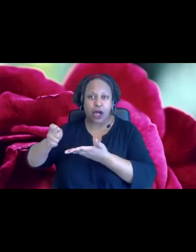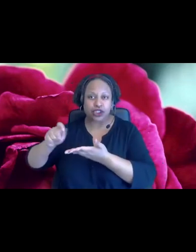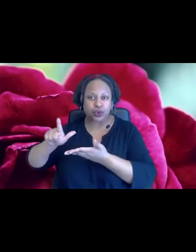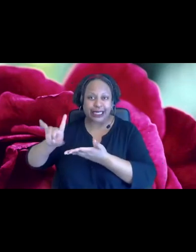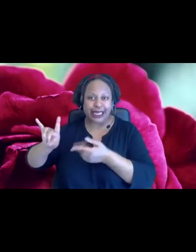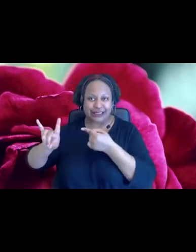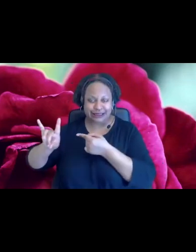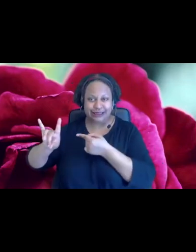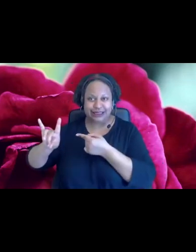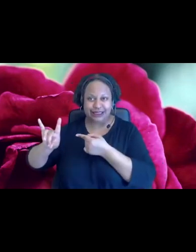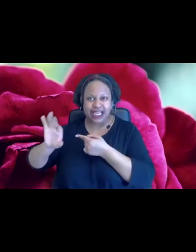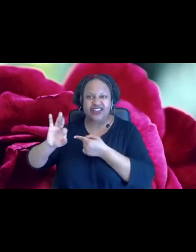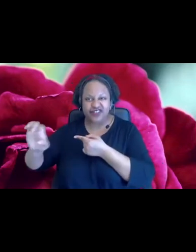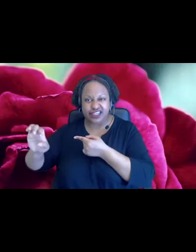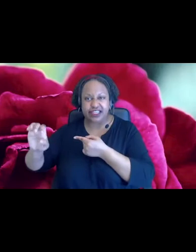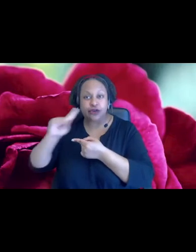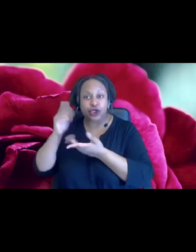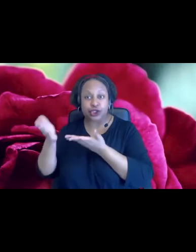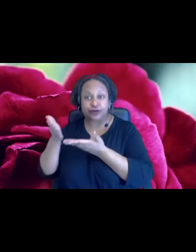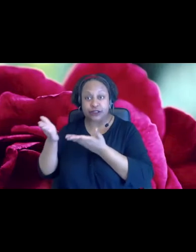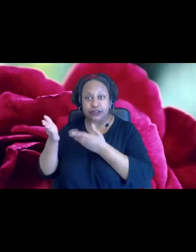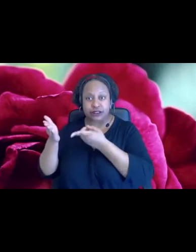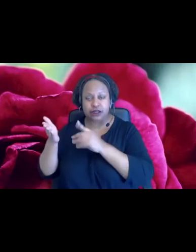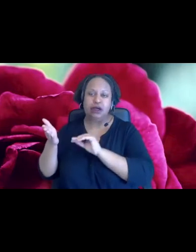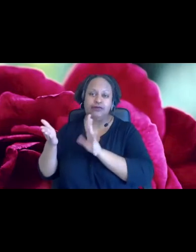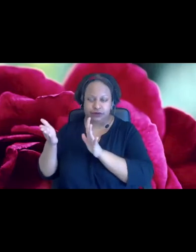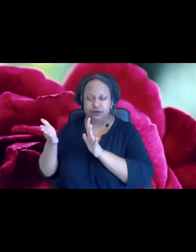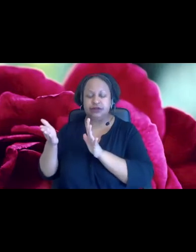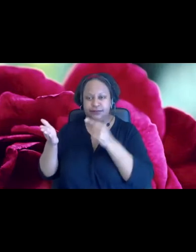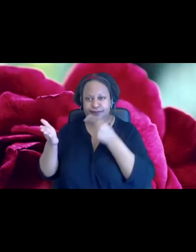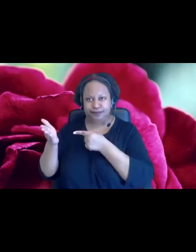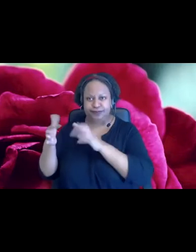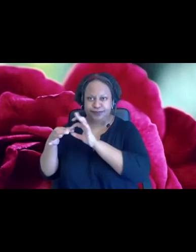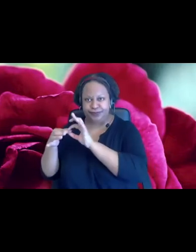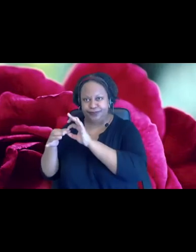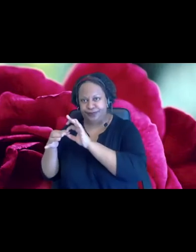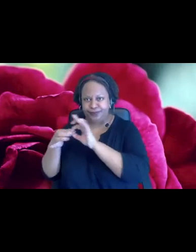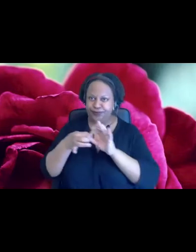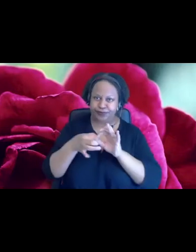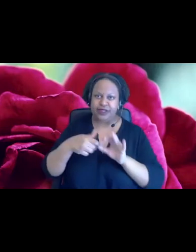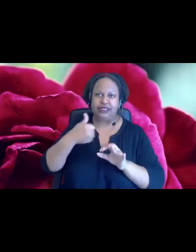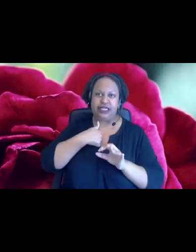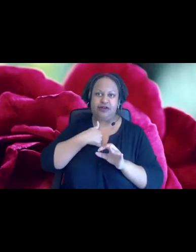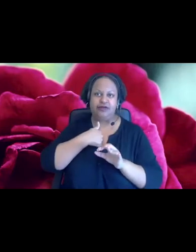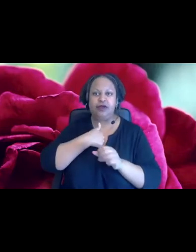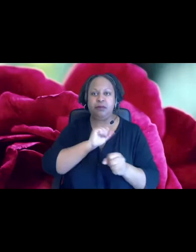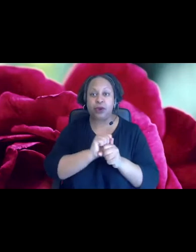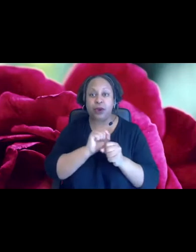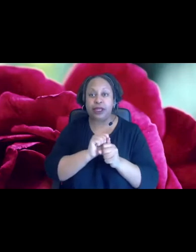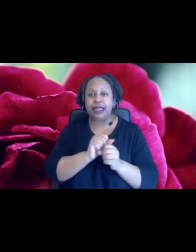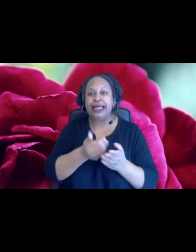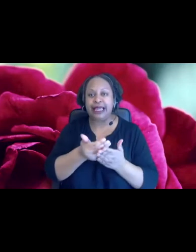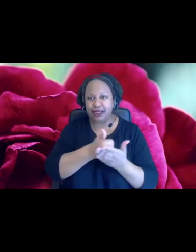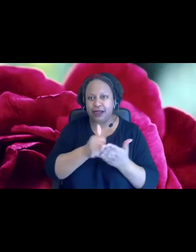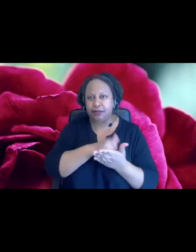28, fee for services, then clearly that is self-employed income, and you would report that